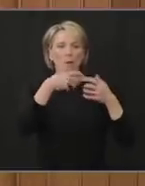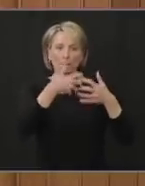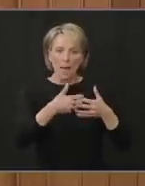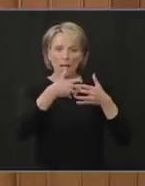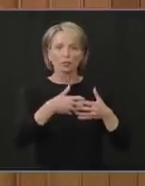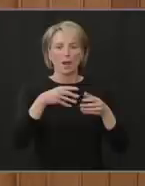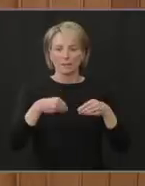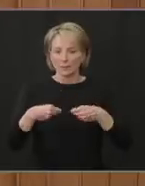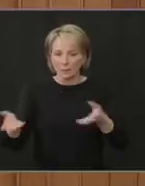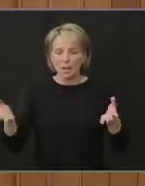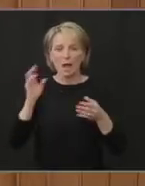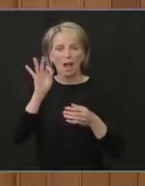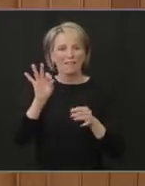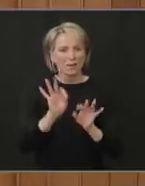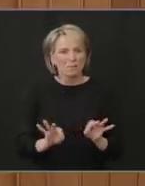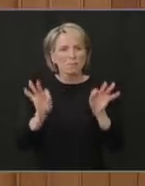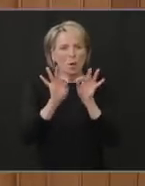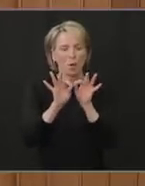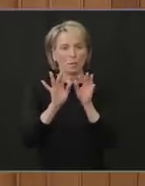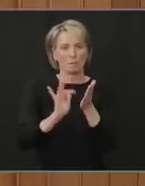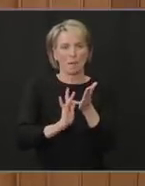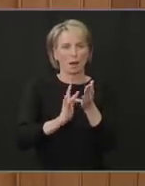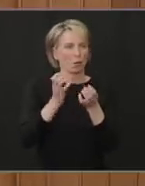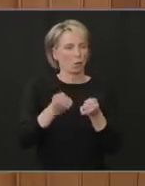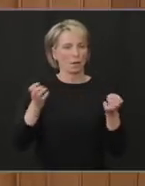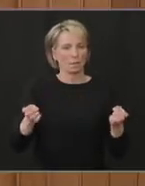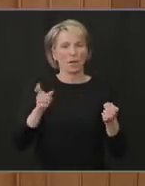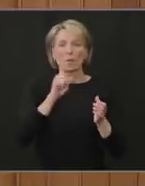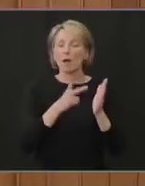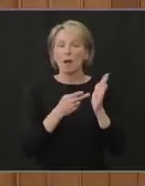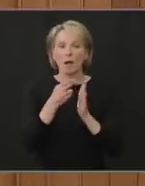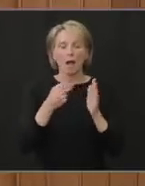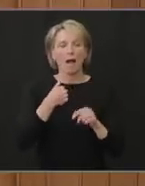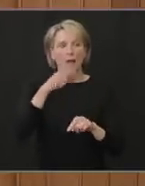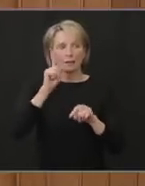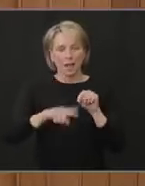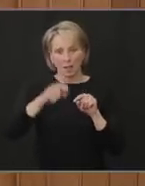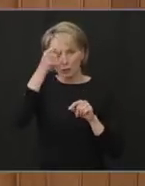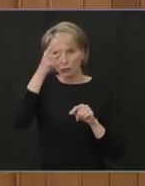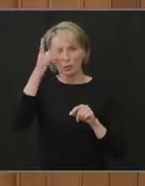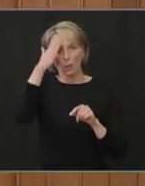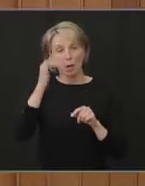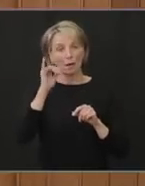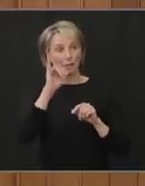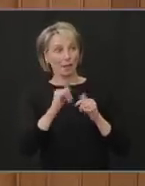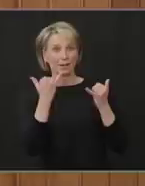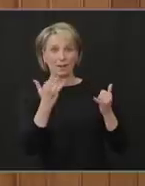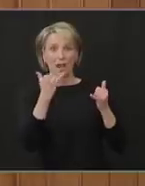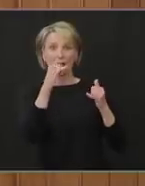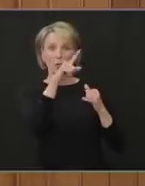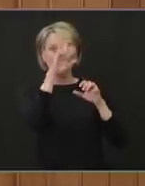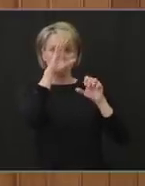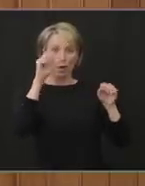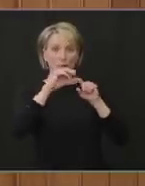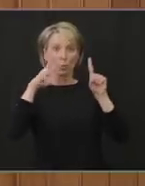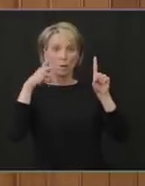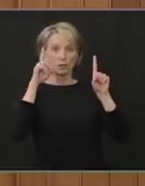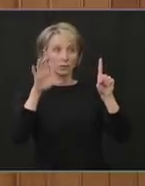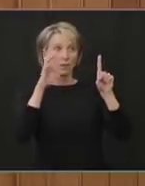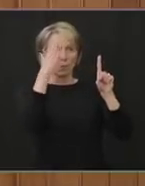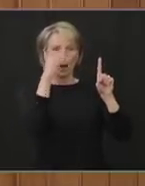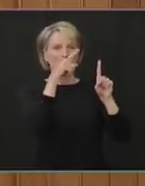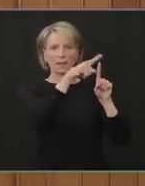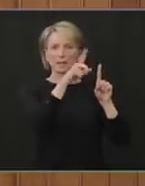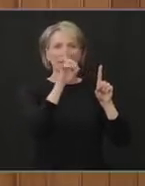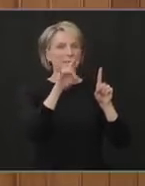equipment. It is beyond me as to why this president has not chosen to put into action the